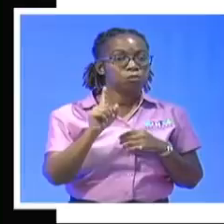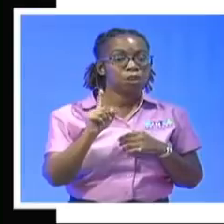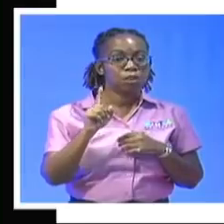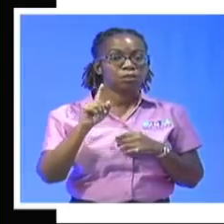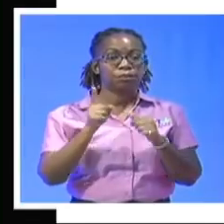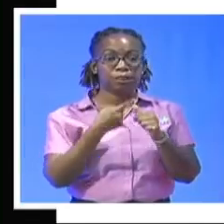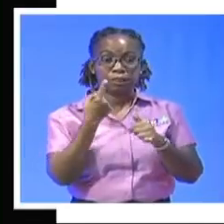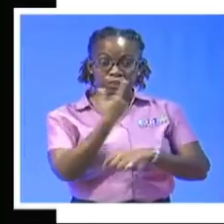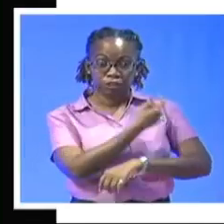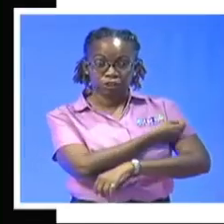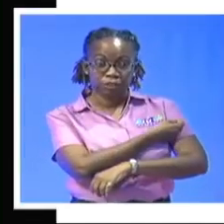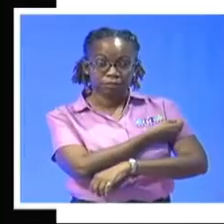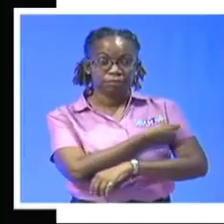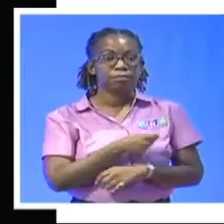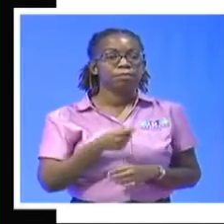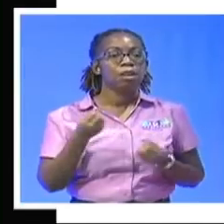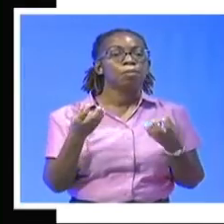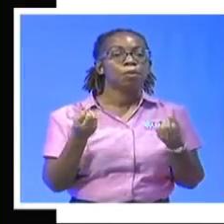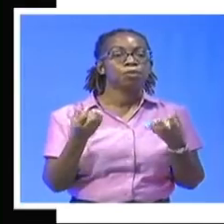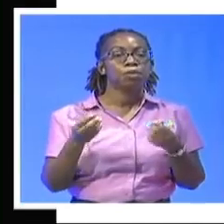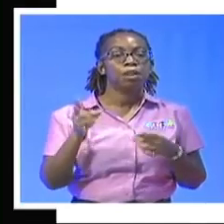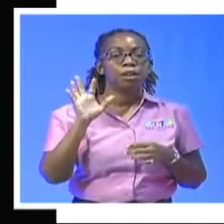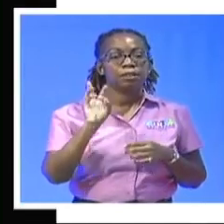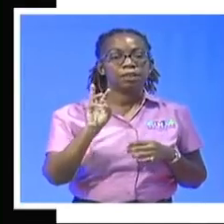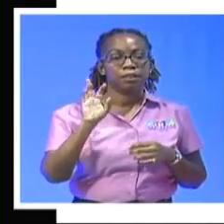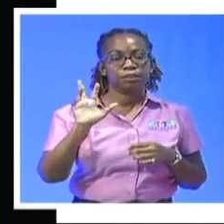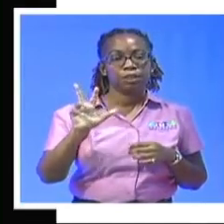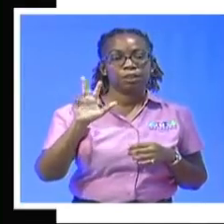of a two-dose regimen stands at